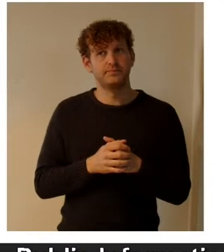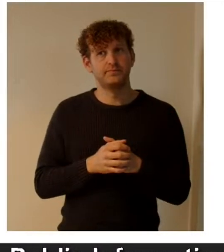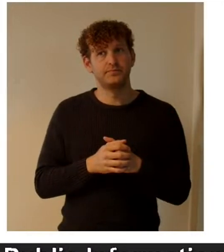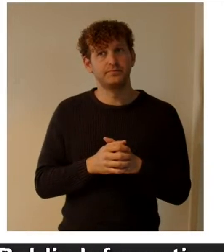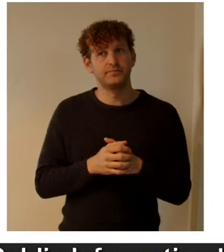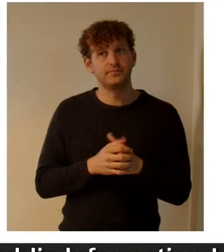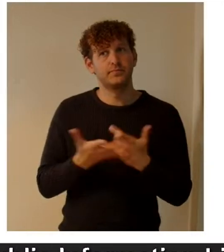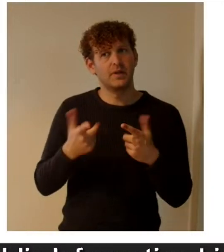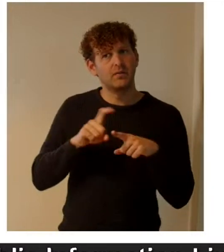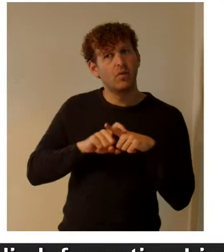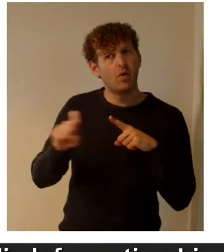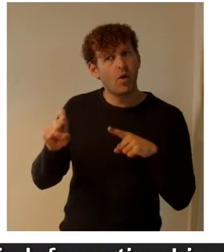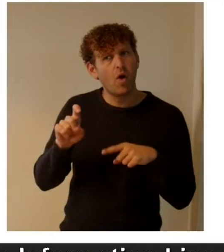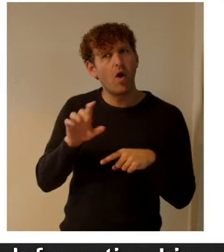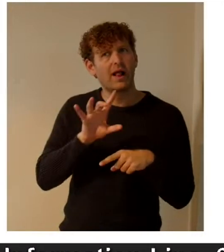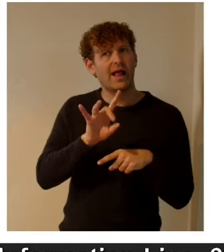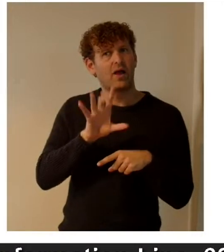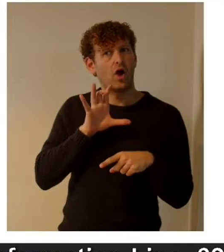offices,